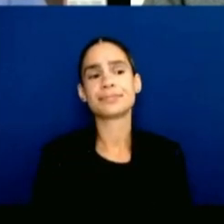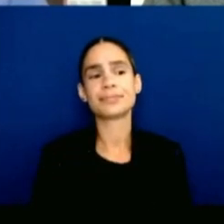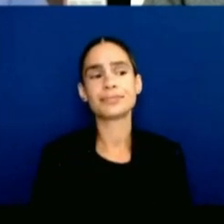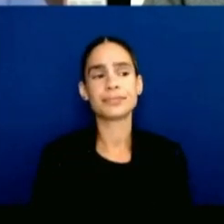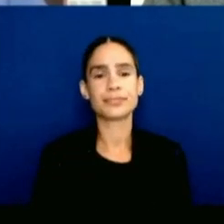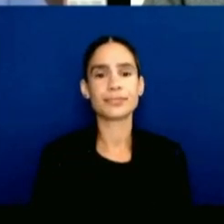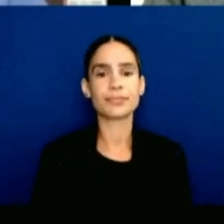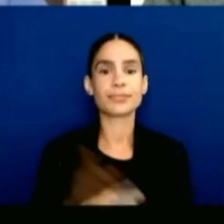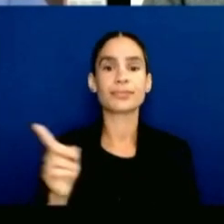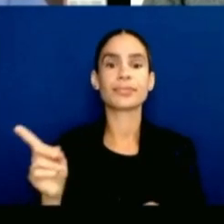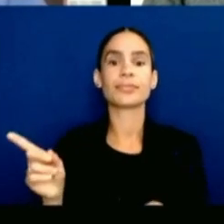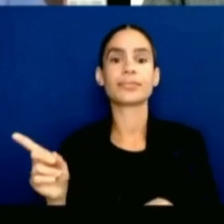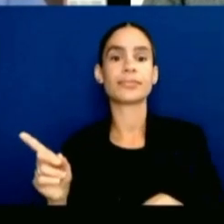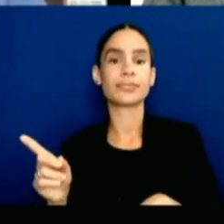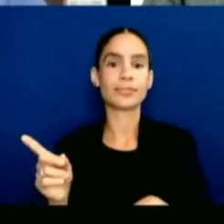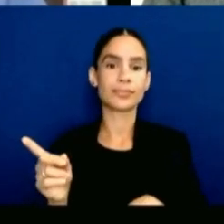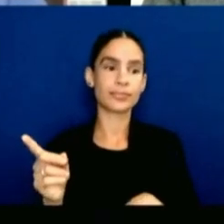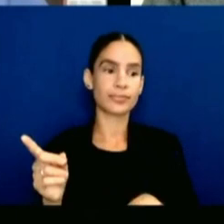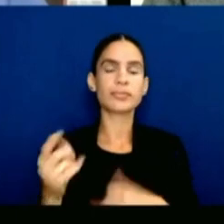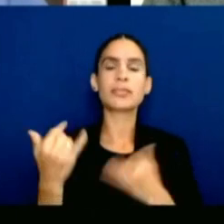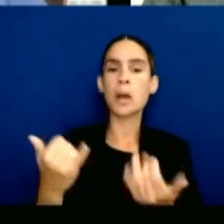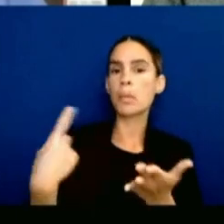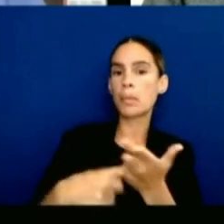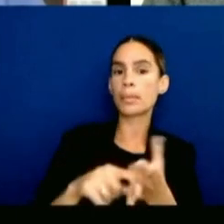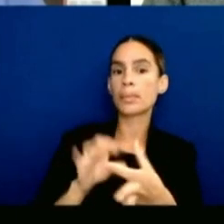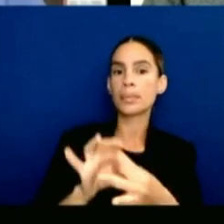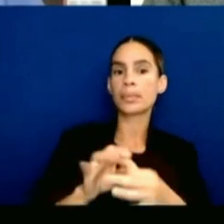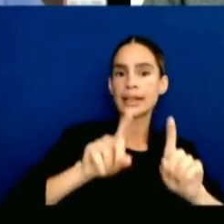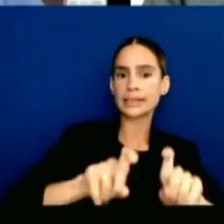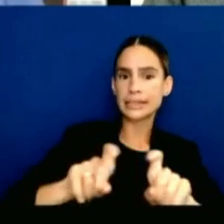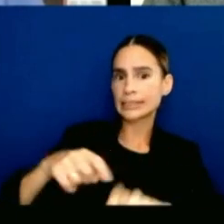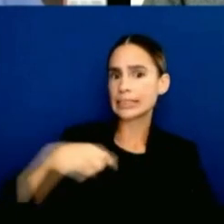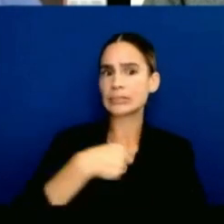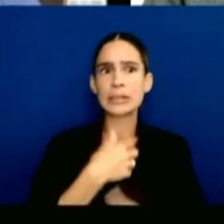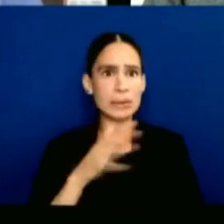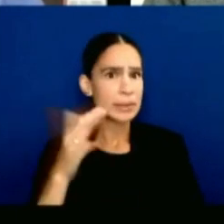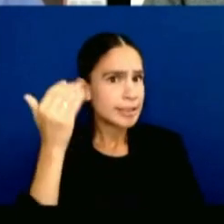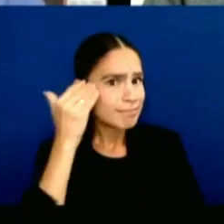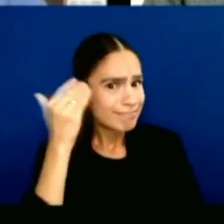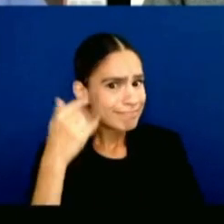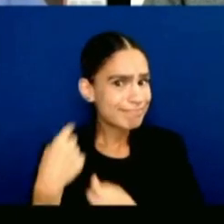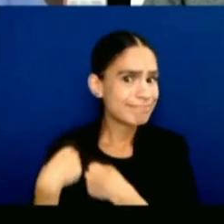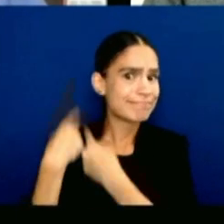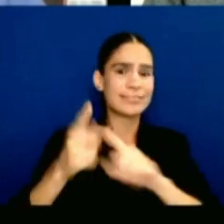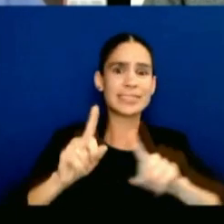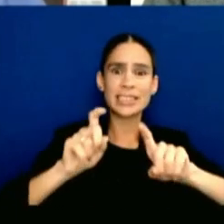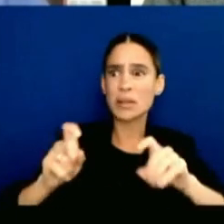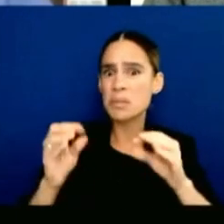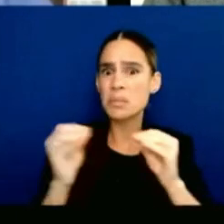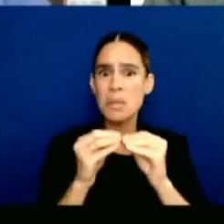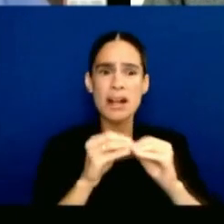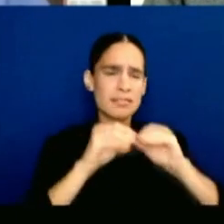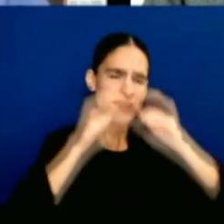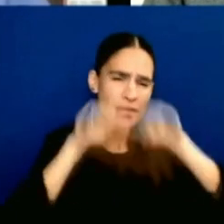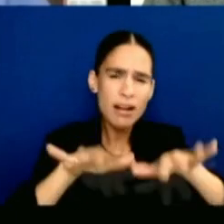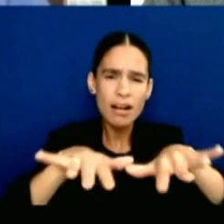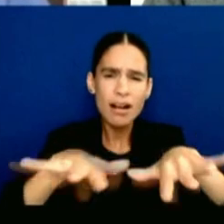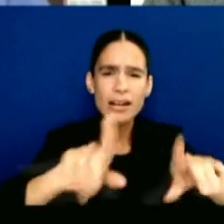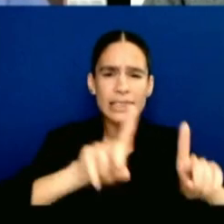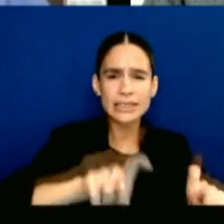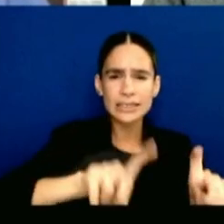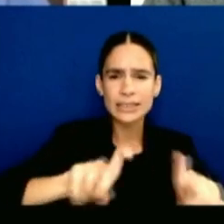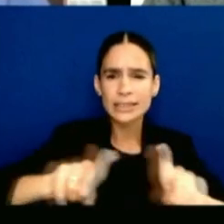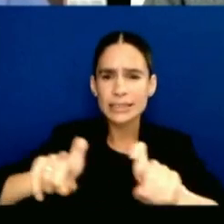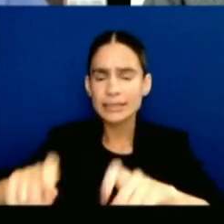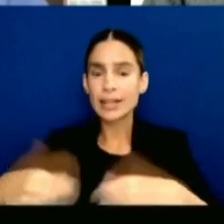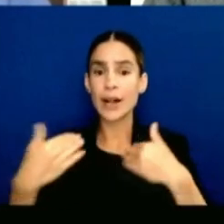that tests have gotten much more widely available in the last few months. More than 30 million tests have been done in the U.S. We at NIH are working